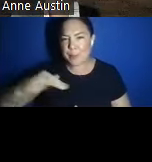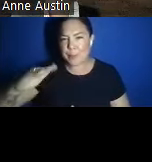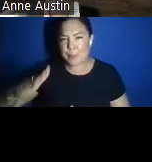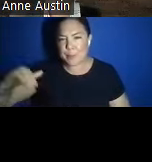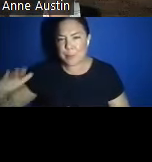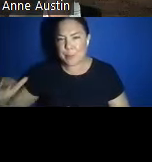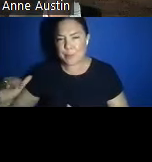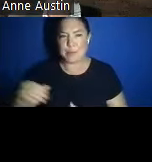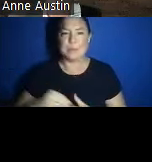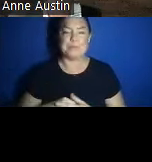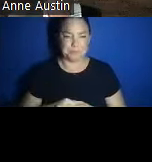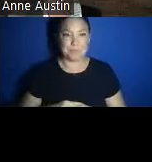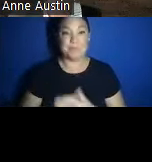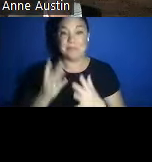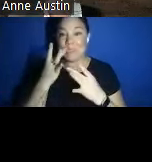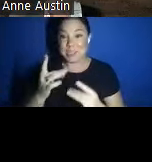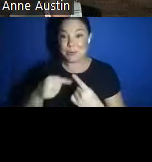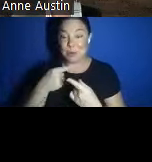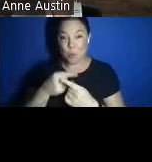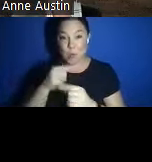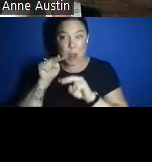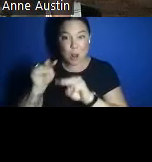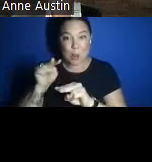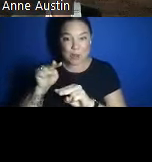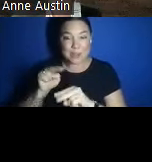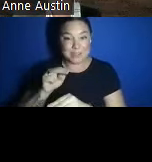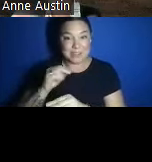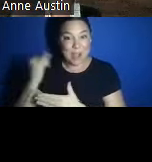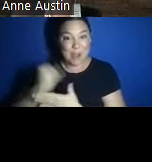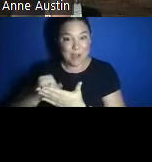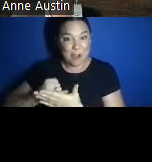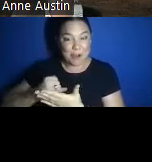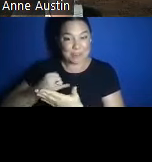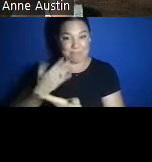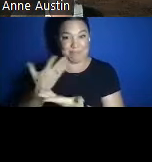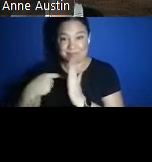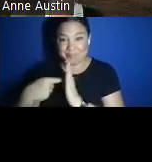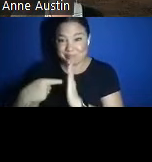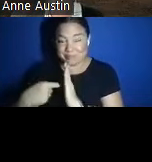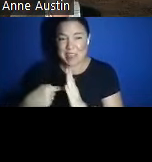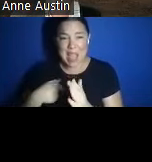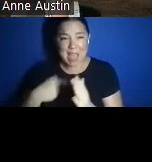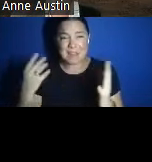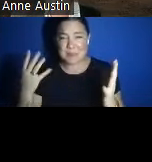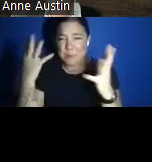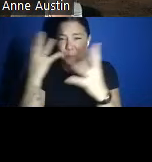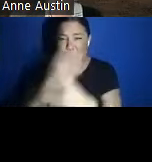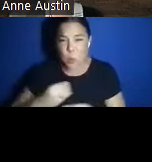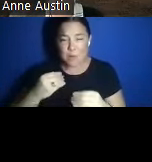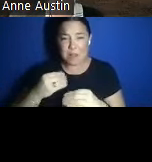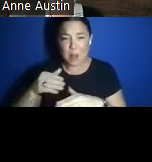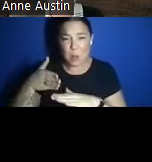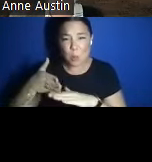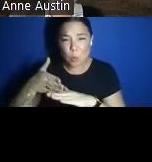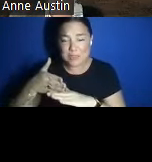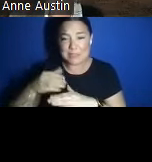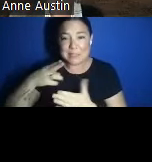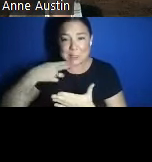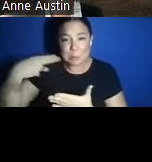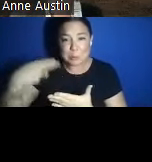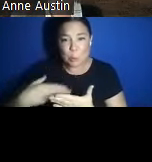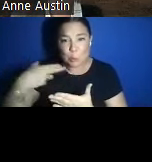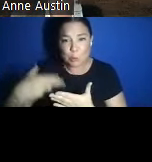Interestingly, when we look at artistic depictions, we have this amazing, beautiful wooden spoon currently in the Pushkin Museum